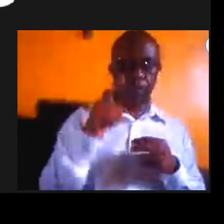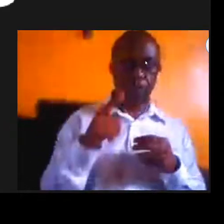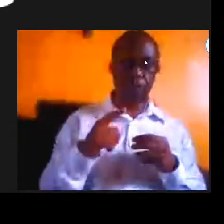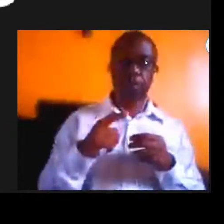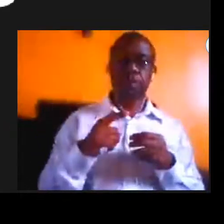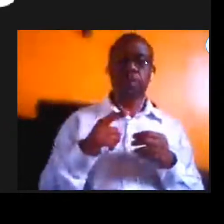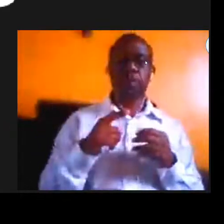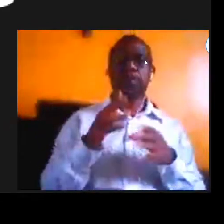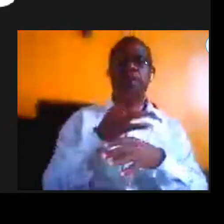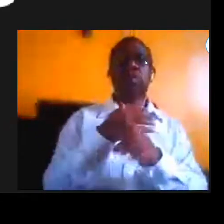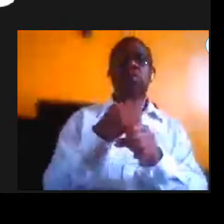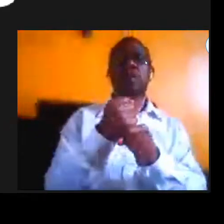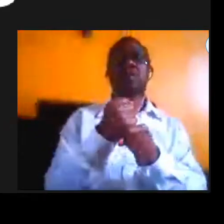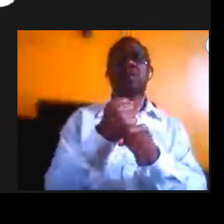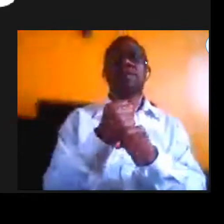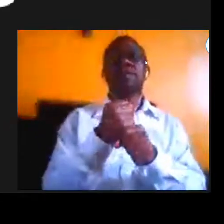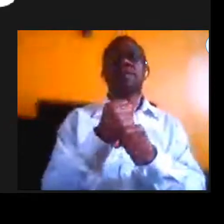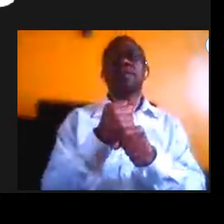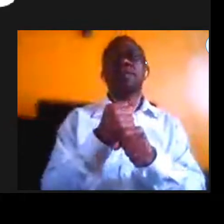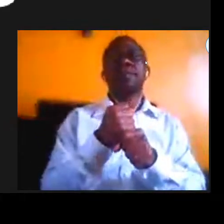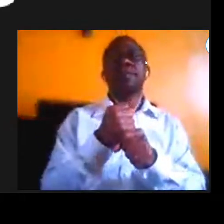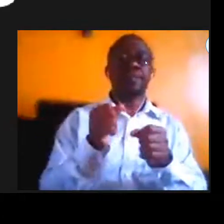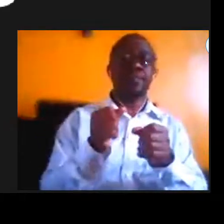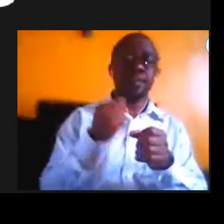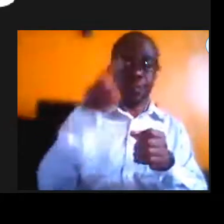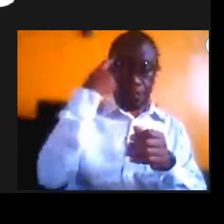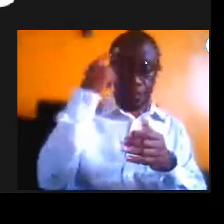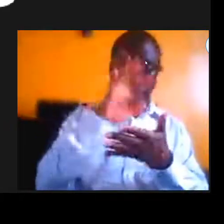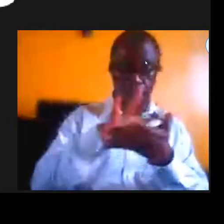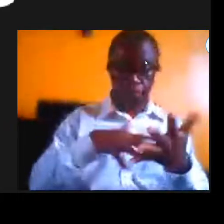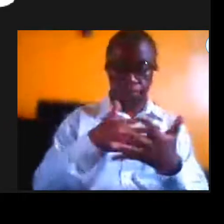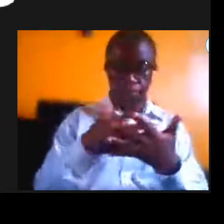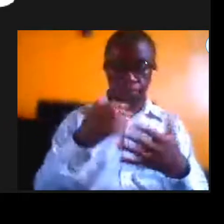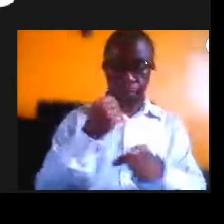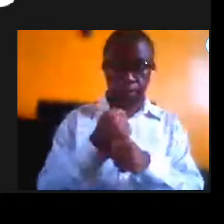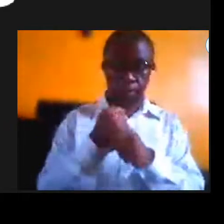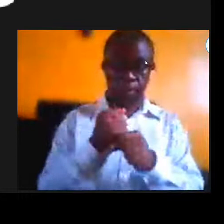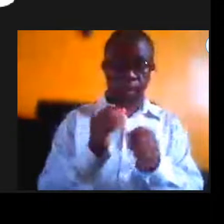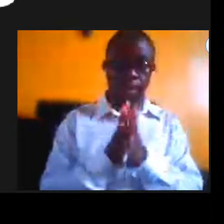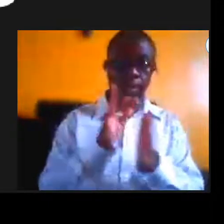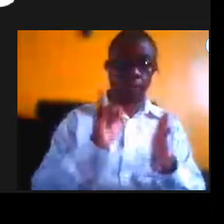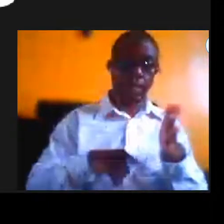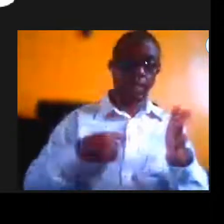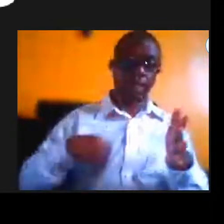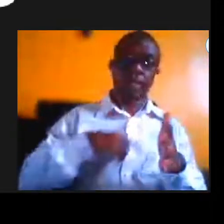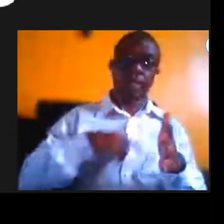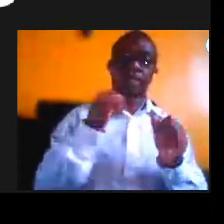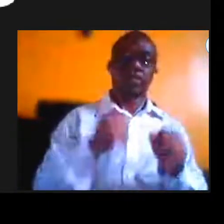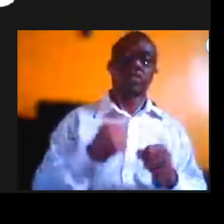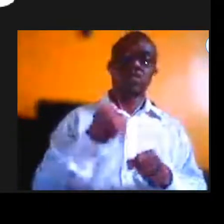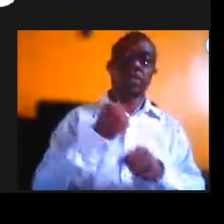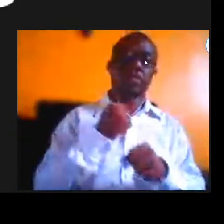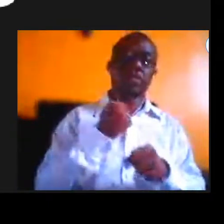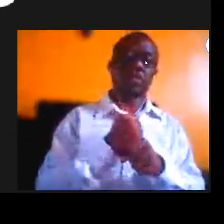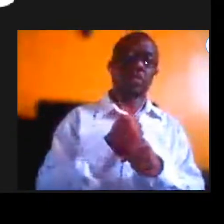the organizations, the networks, as well as what we need to do for the Charter at 30.